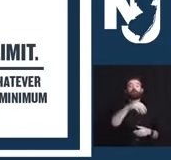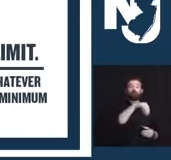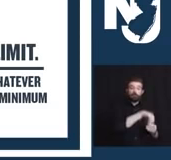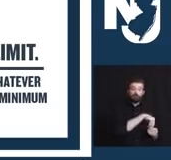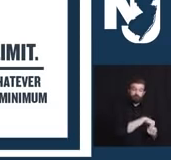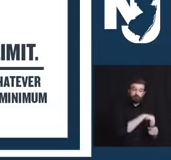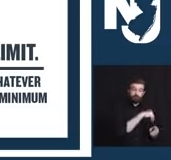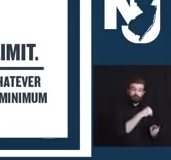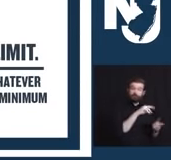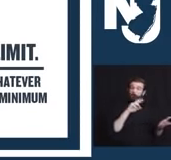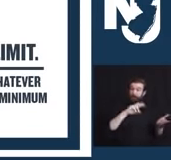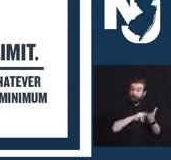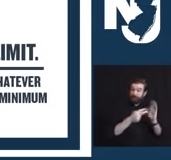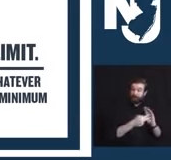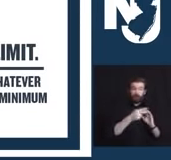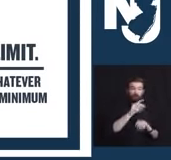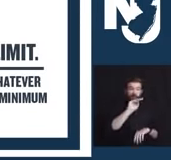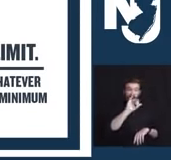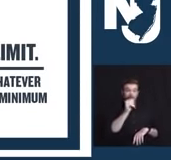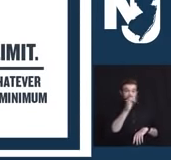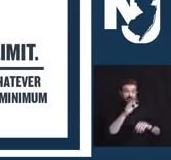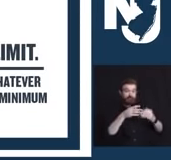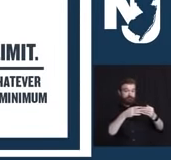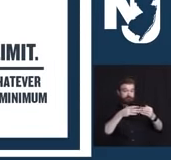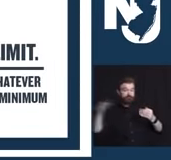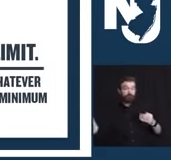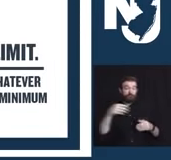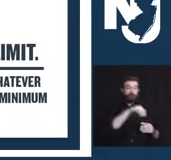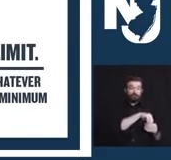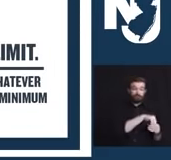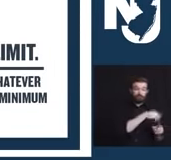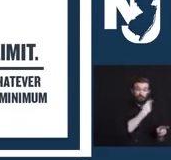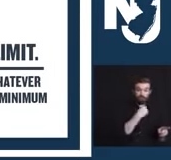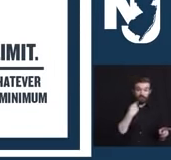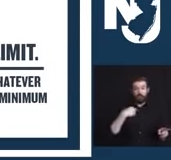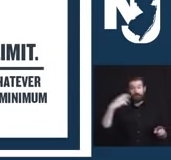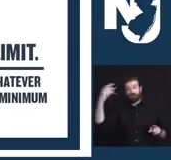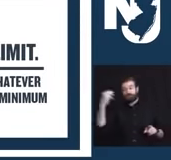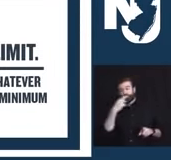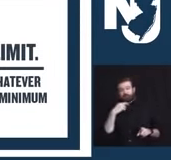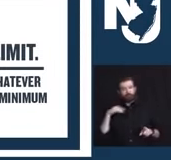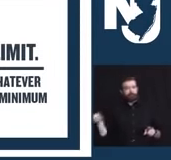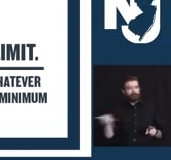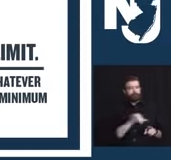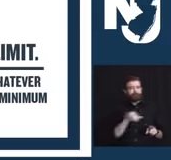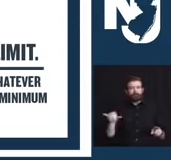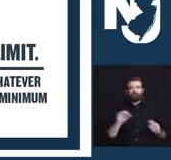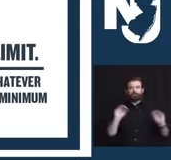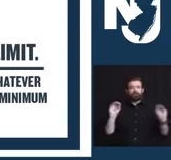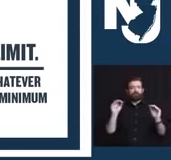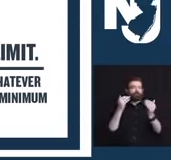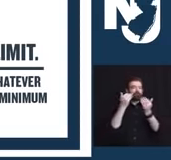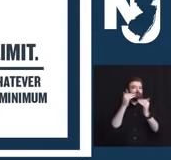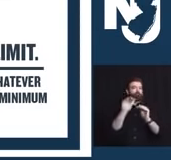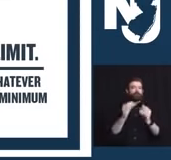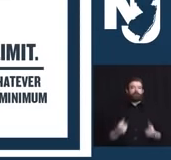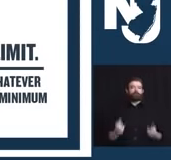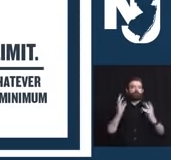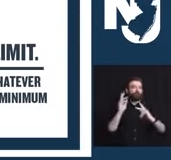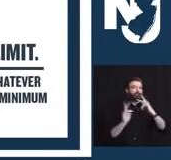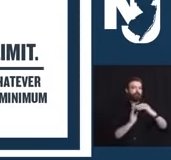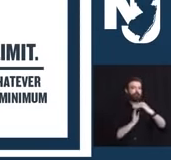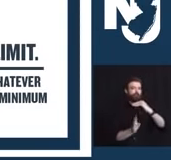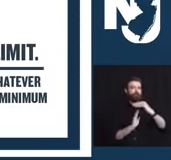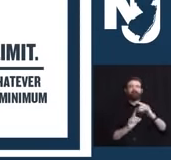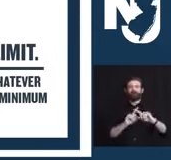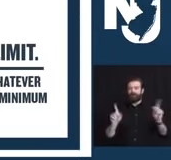dining, which has never had a hard capacity limit, but has always been based on table spacing. We will also be